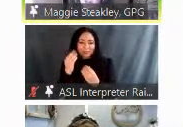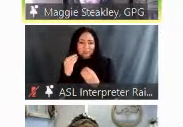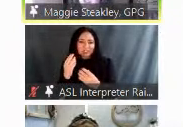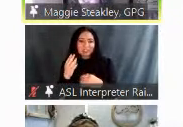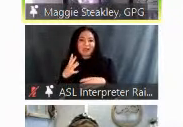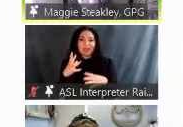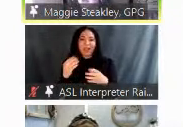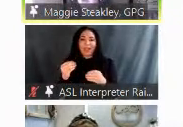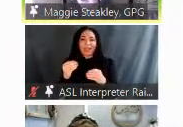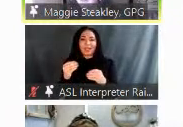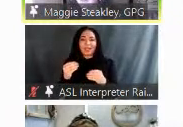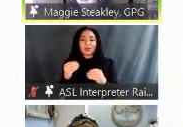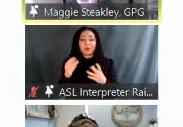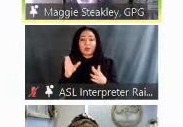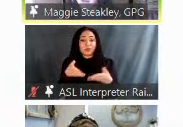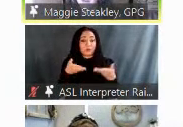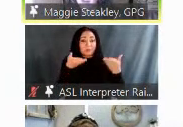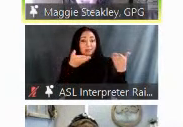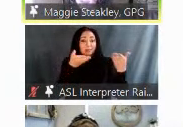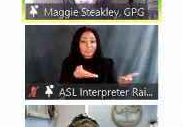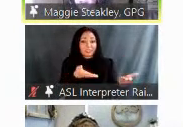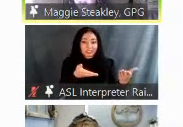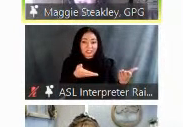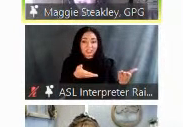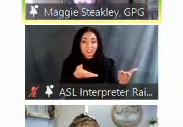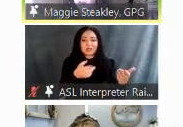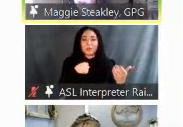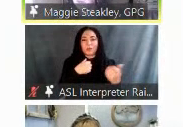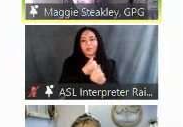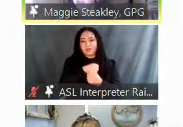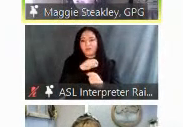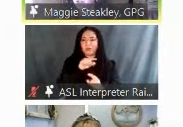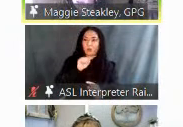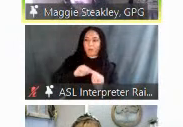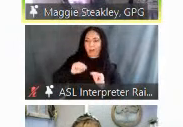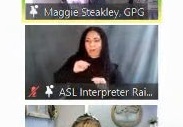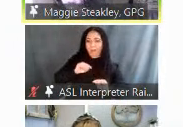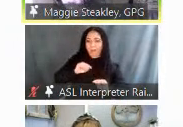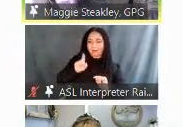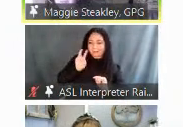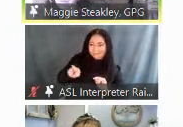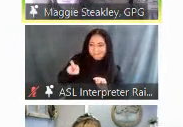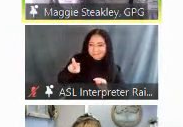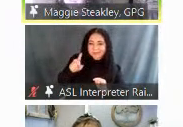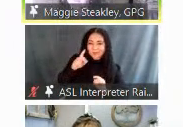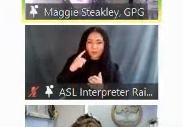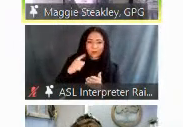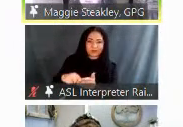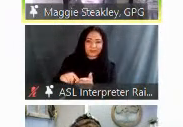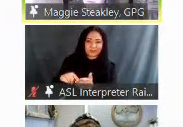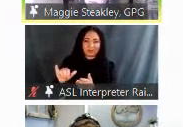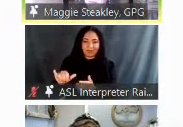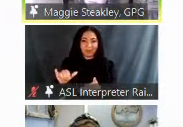of recommendations, we would love for you to be referencing back to this in terms of the recommendations that you're making.